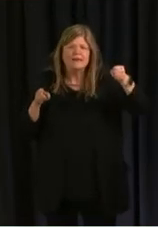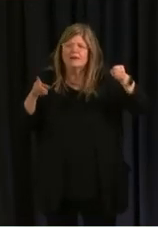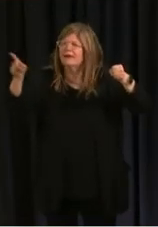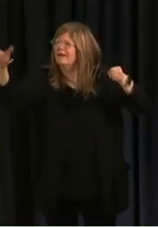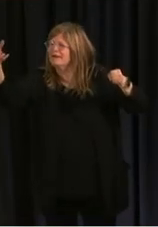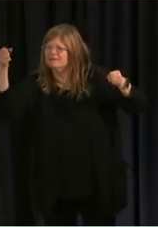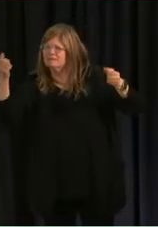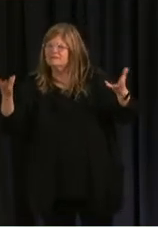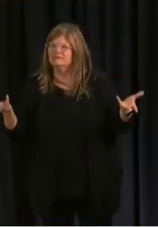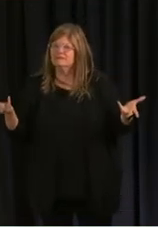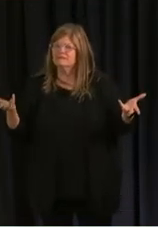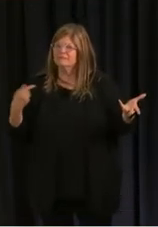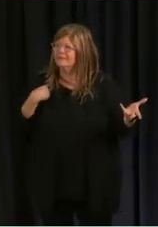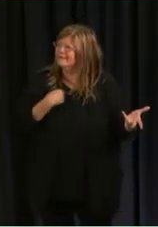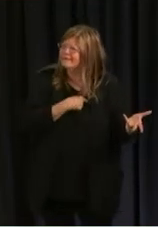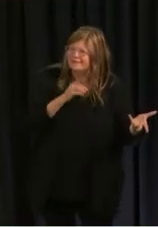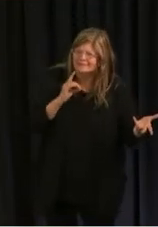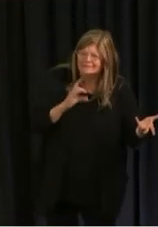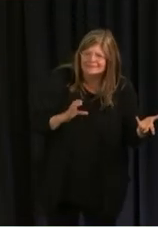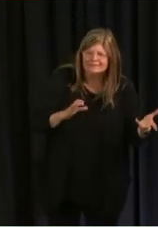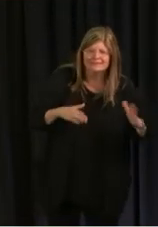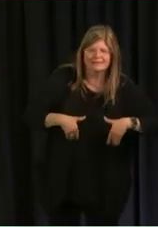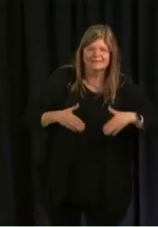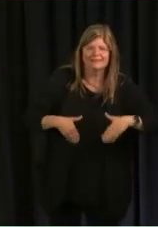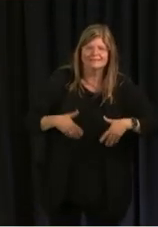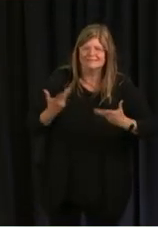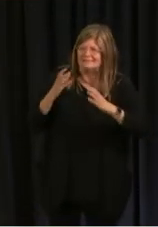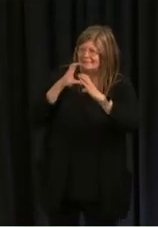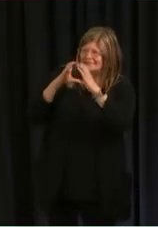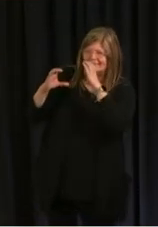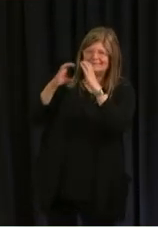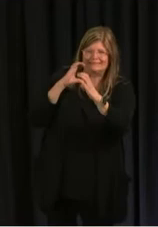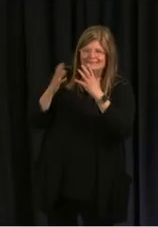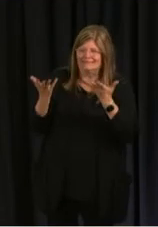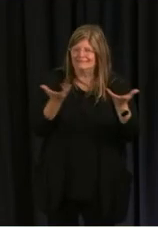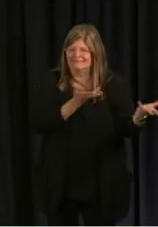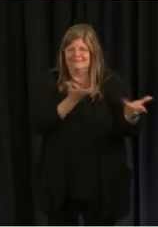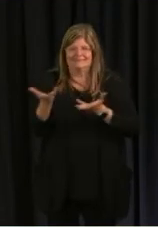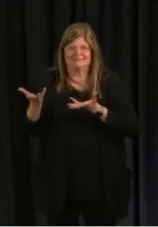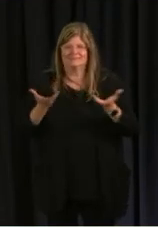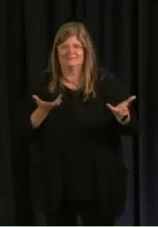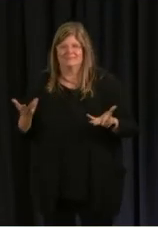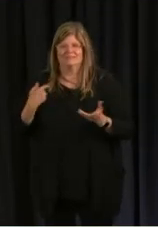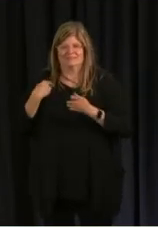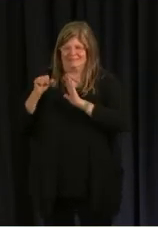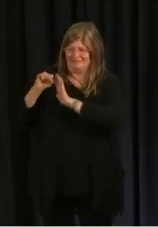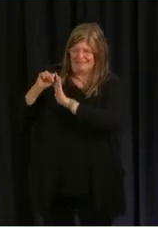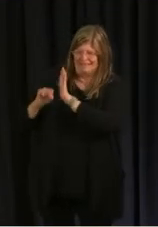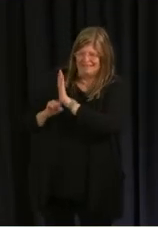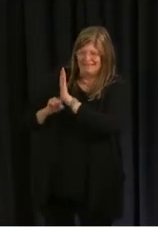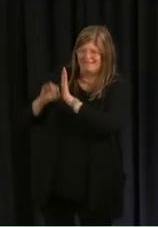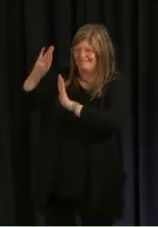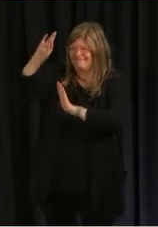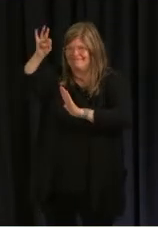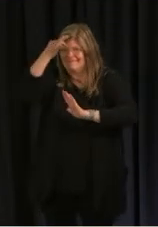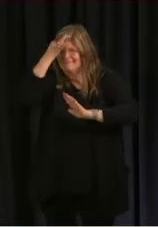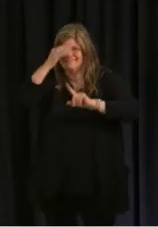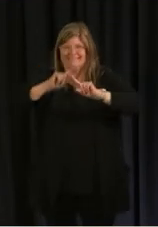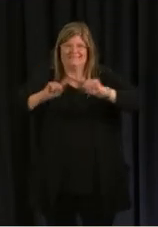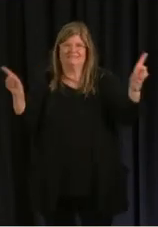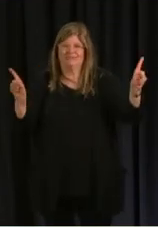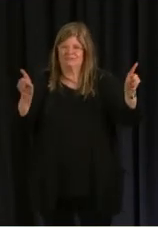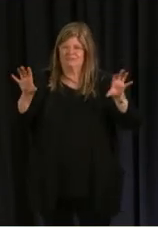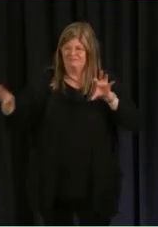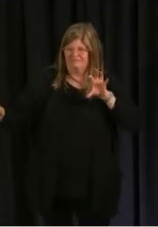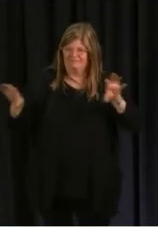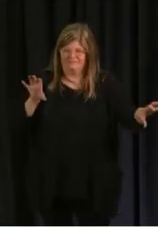not an accurate representation of what we have at the state level and what we are able to distribute as well. In terms of primary